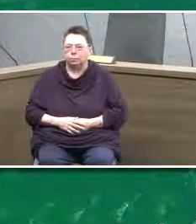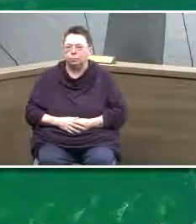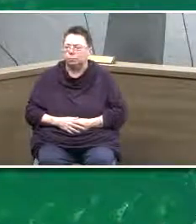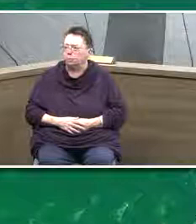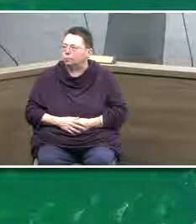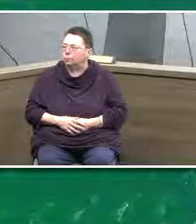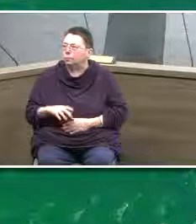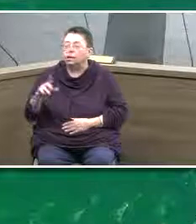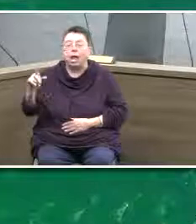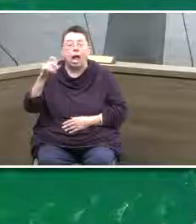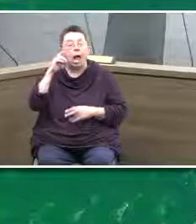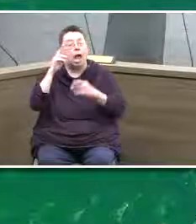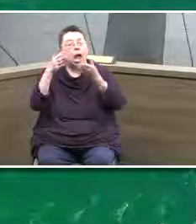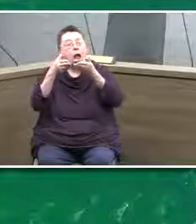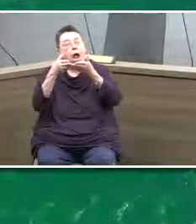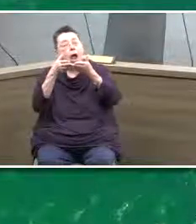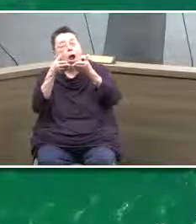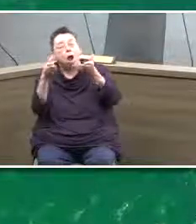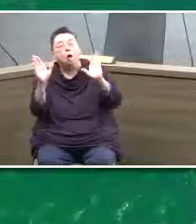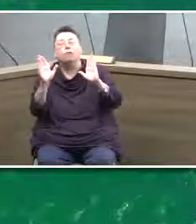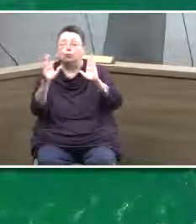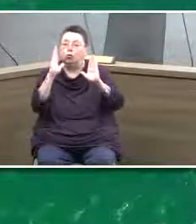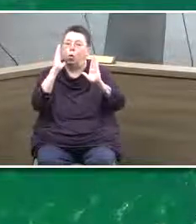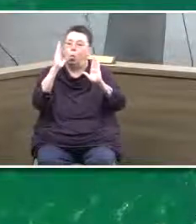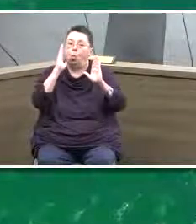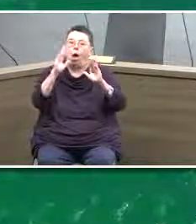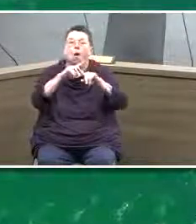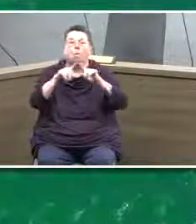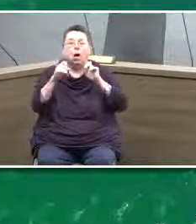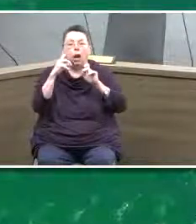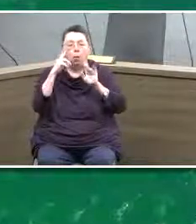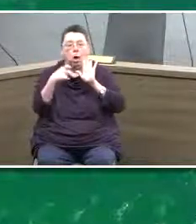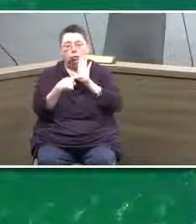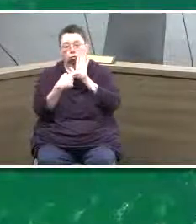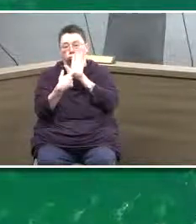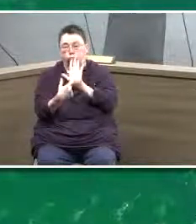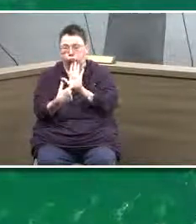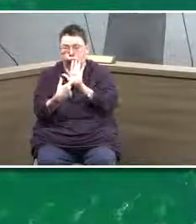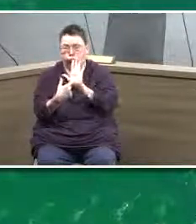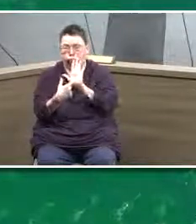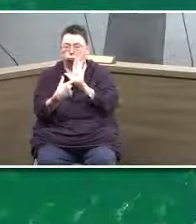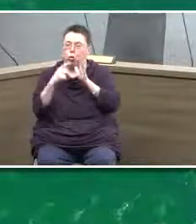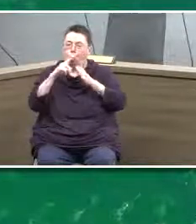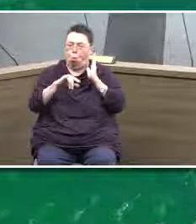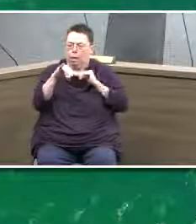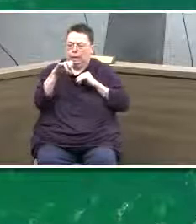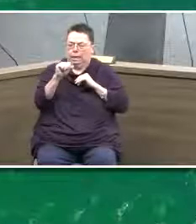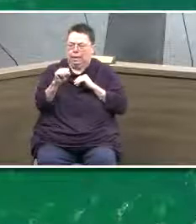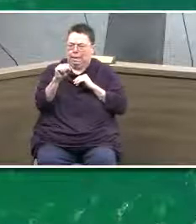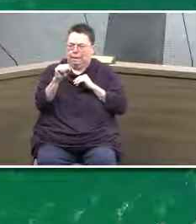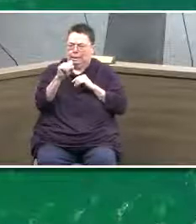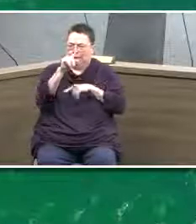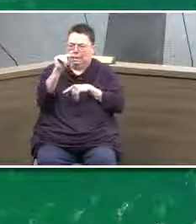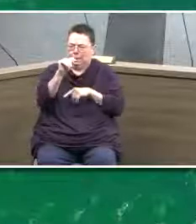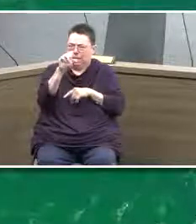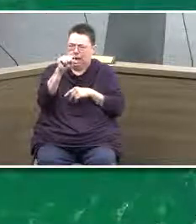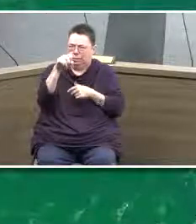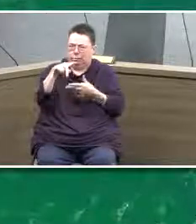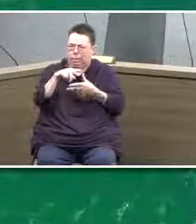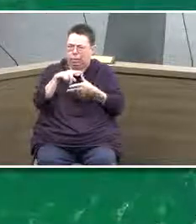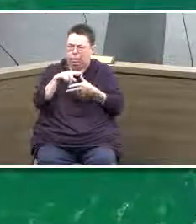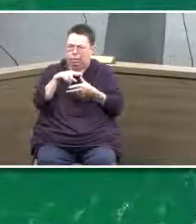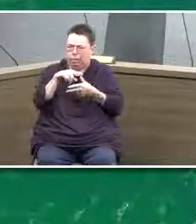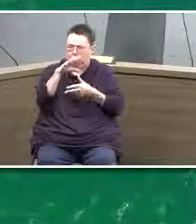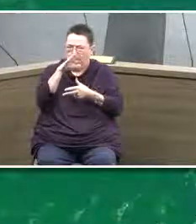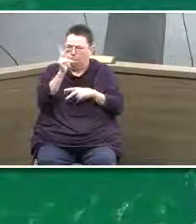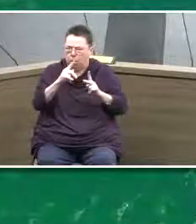Before providing an overview of the updates to the tenant selection plans, we will provide a brief overview of what is a